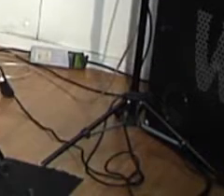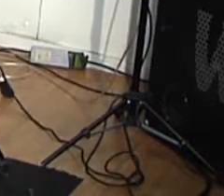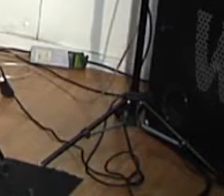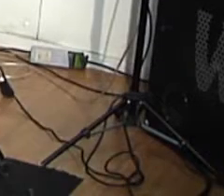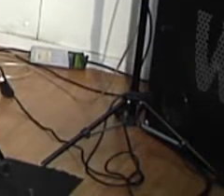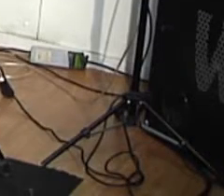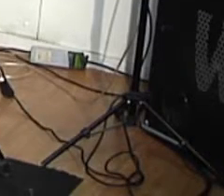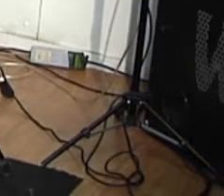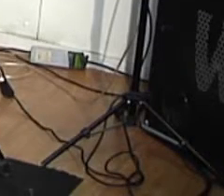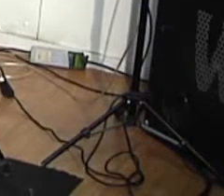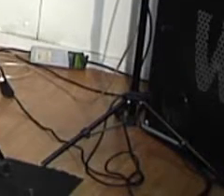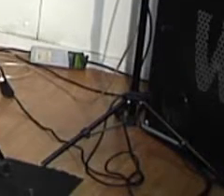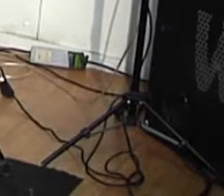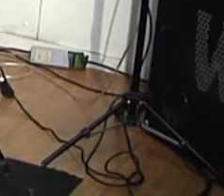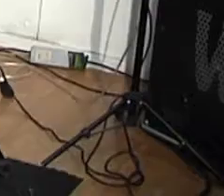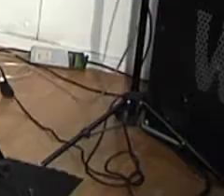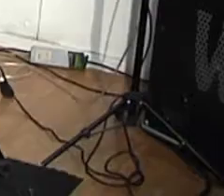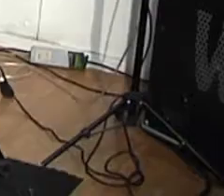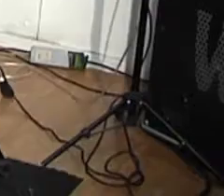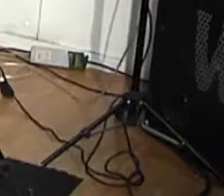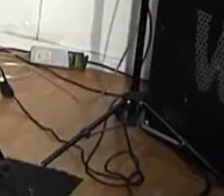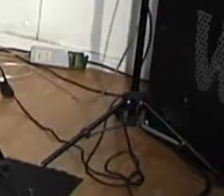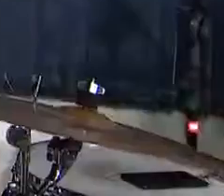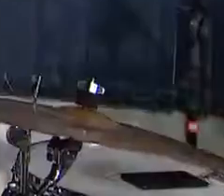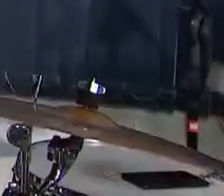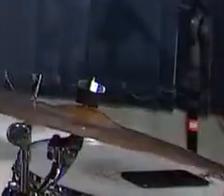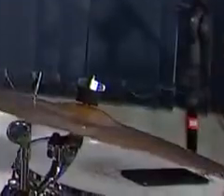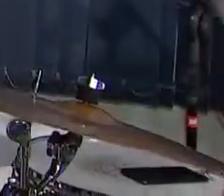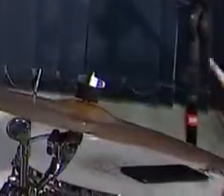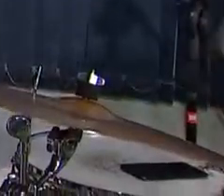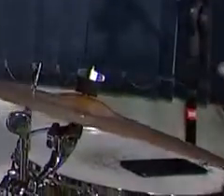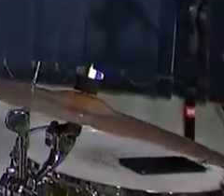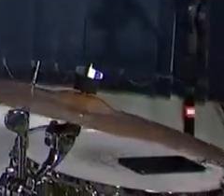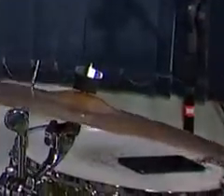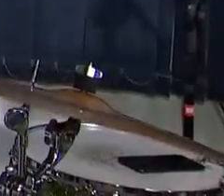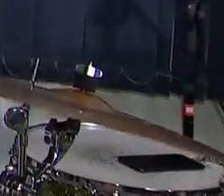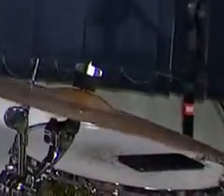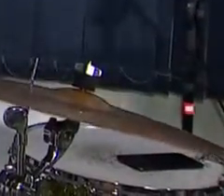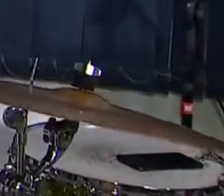Purple rain, purple rain.